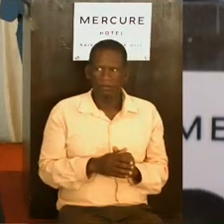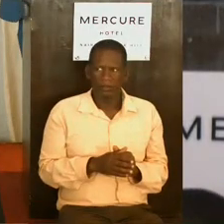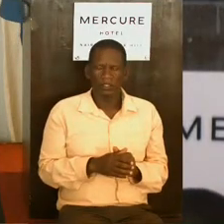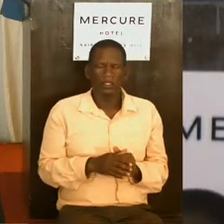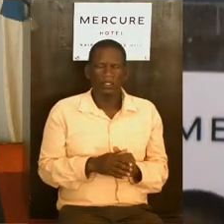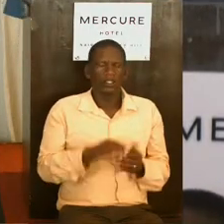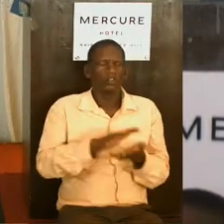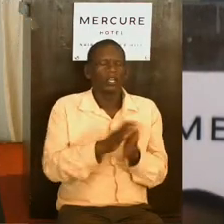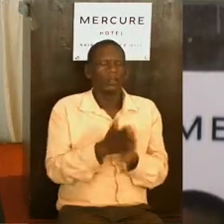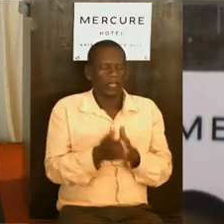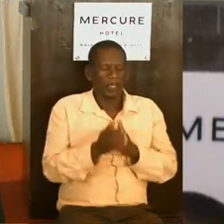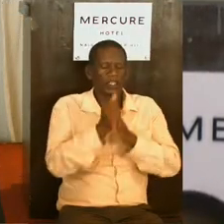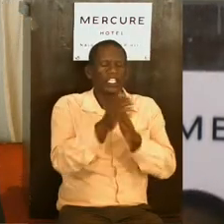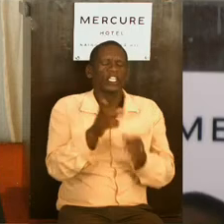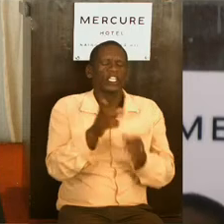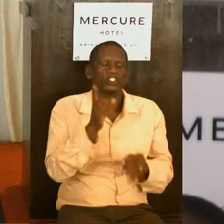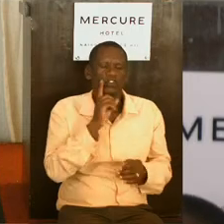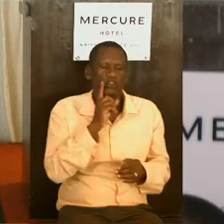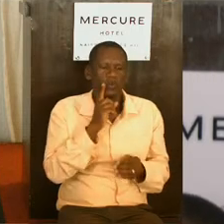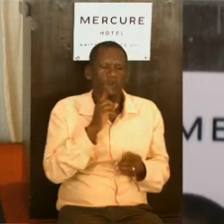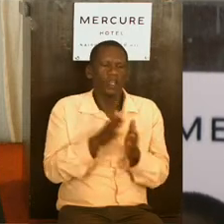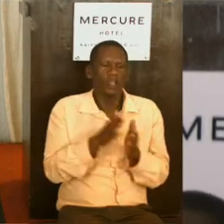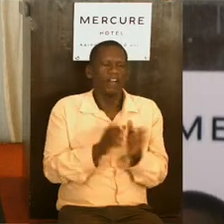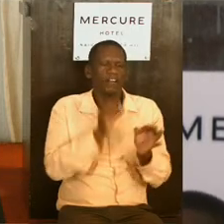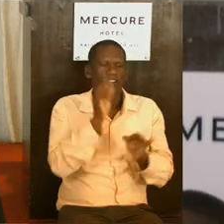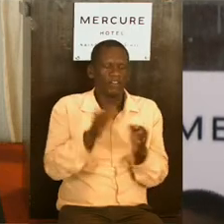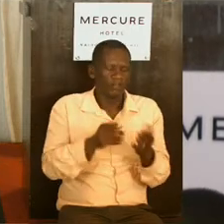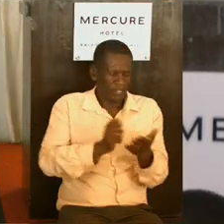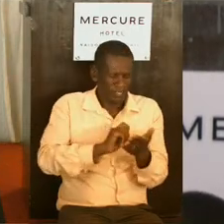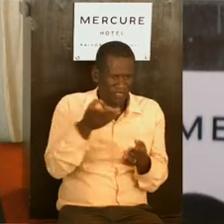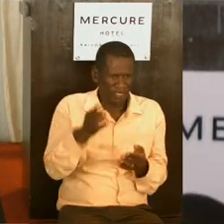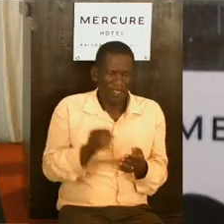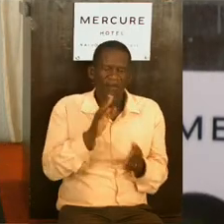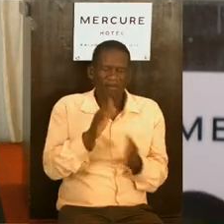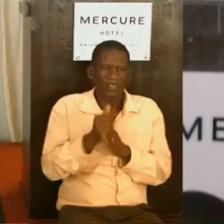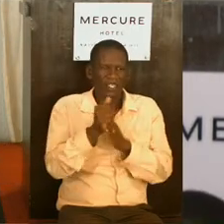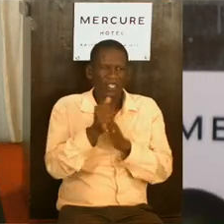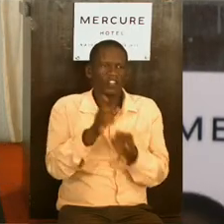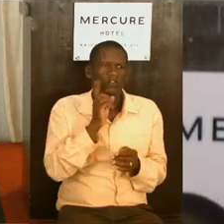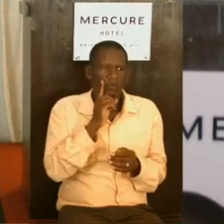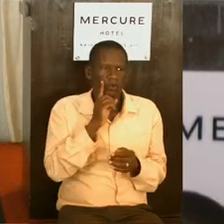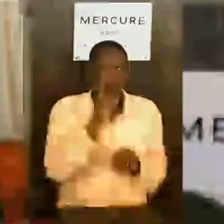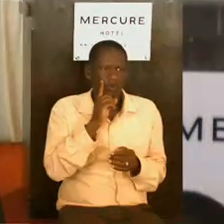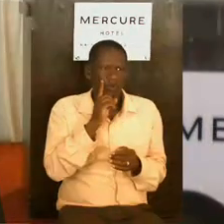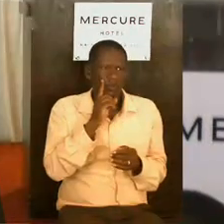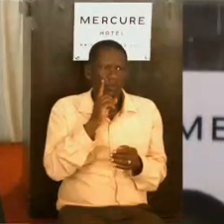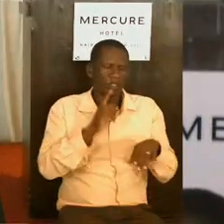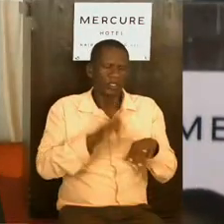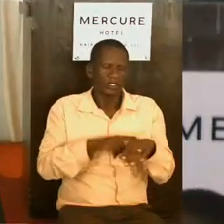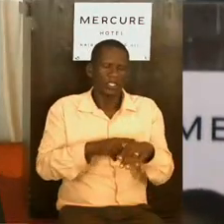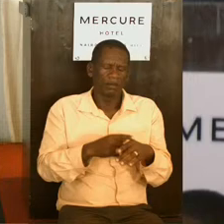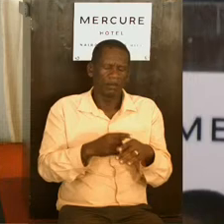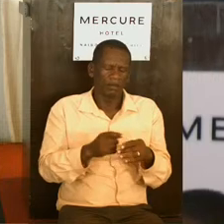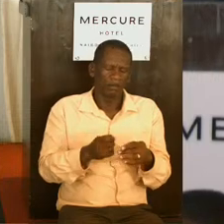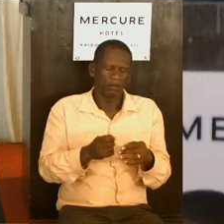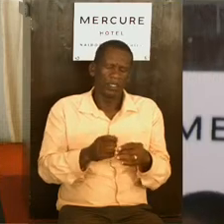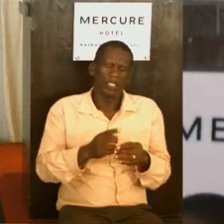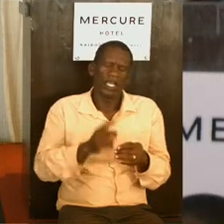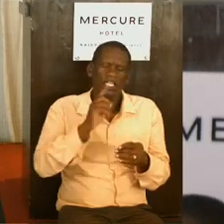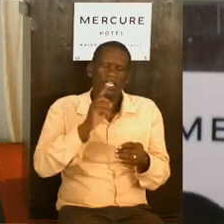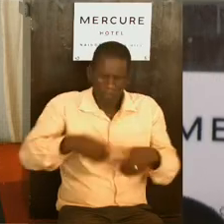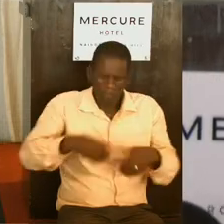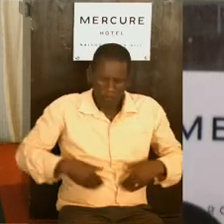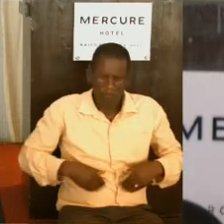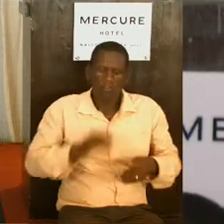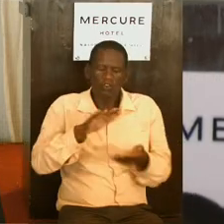you can be the leaders of tomorrow and if it is written be the leaders of Tomorrow the youth people when I trade I write them be the leaders of